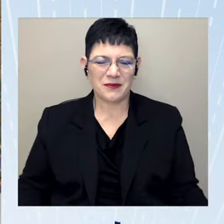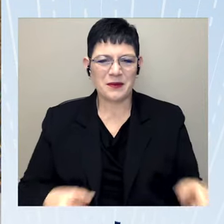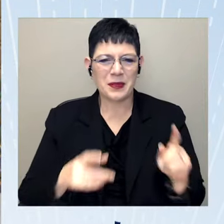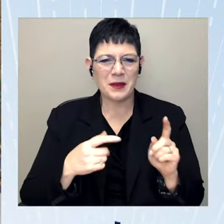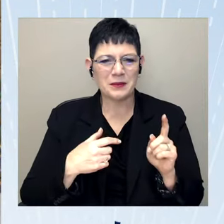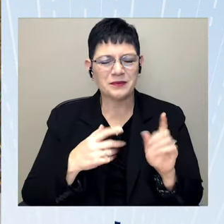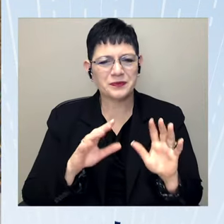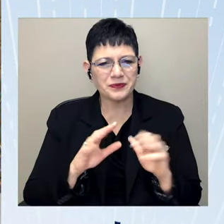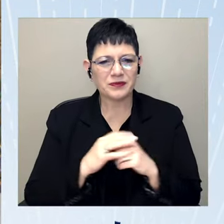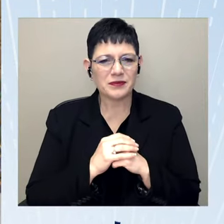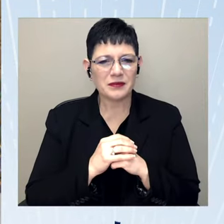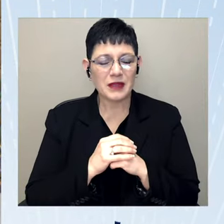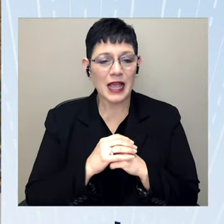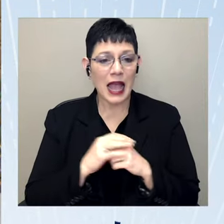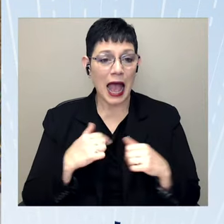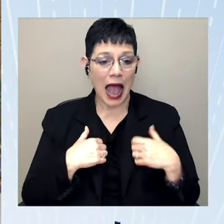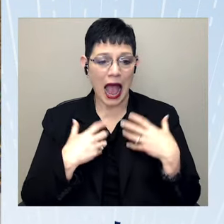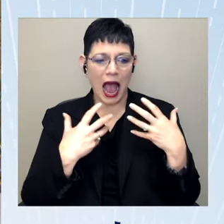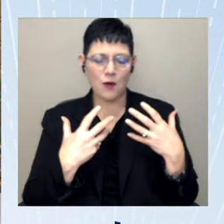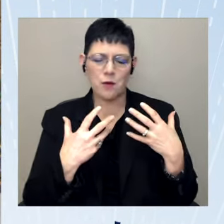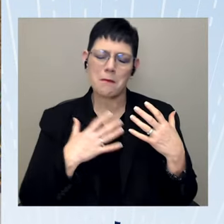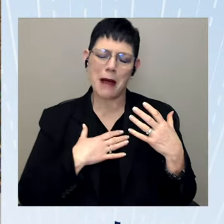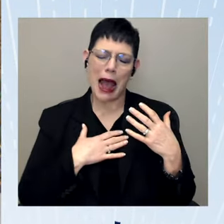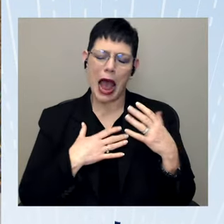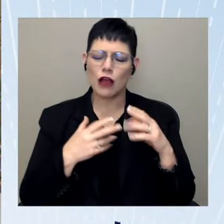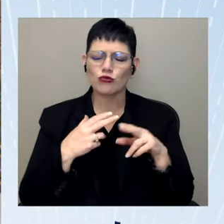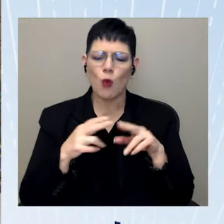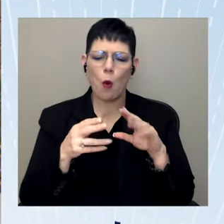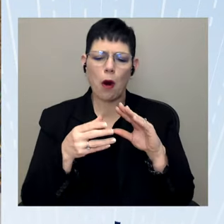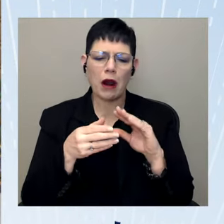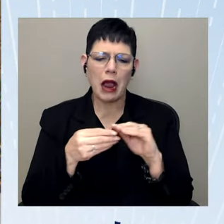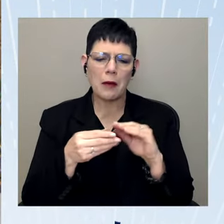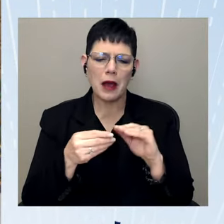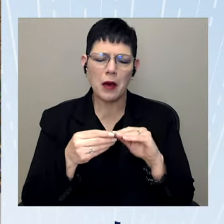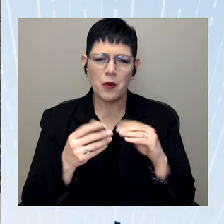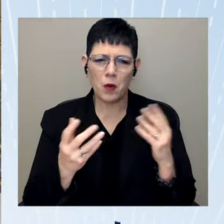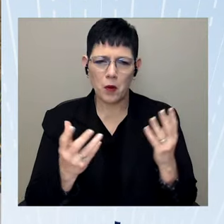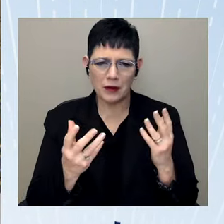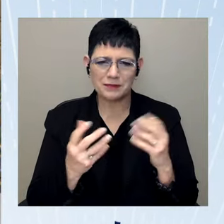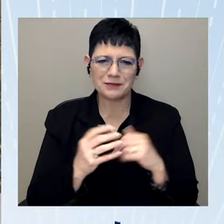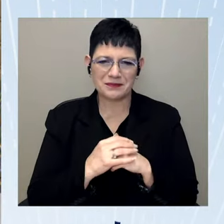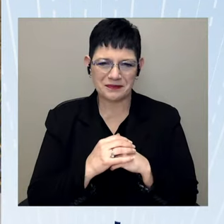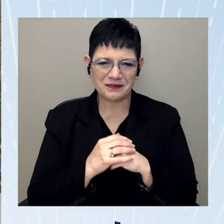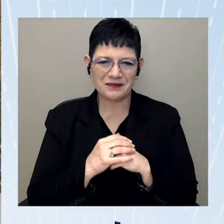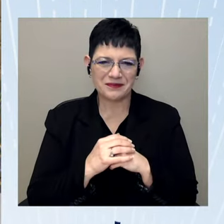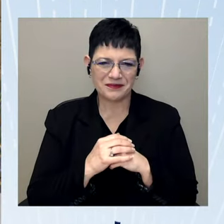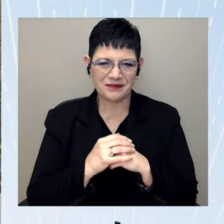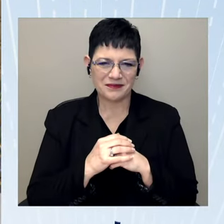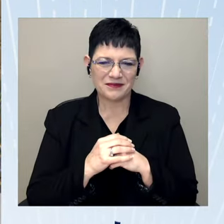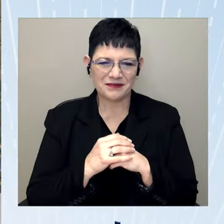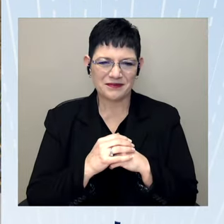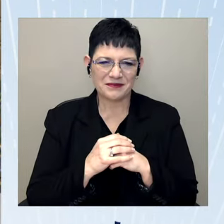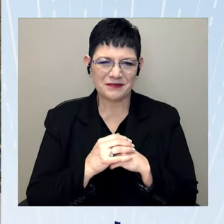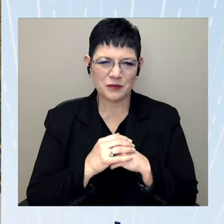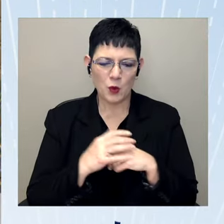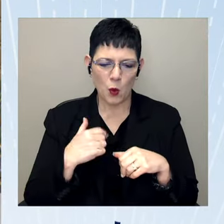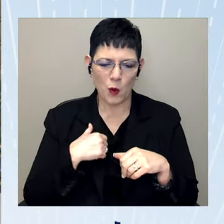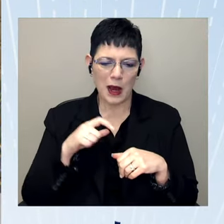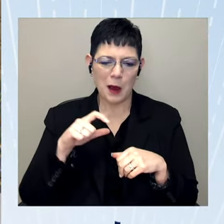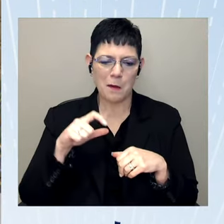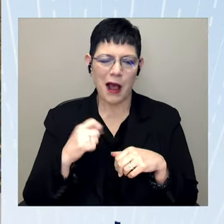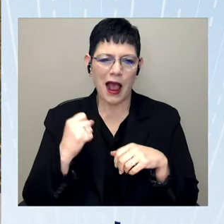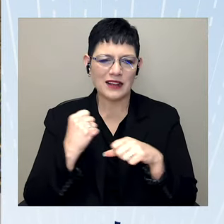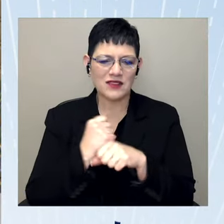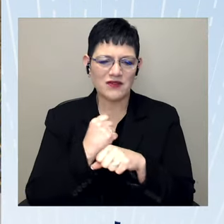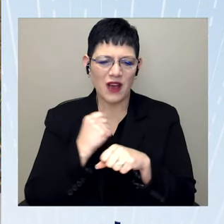the thing I want to leave you with is that we have to fight fatalism